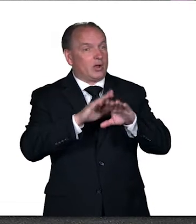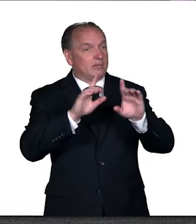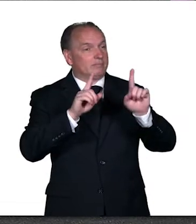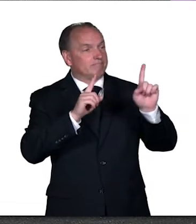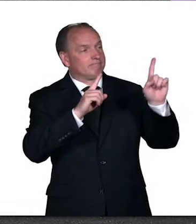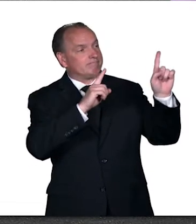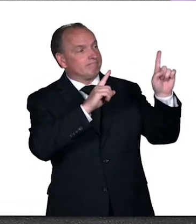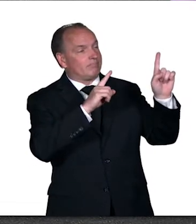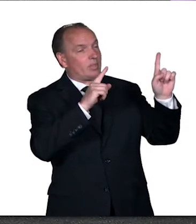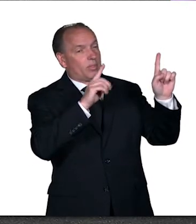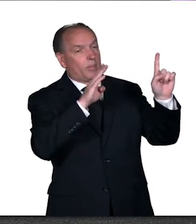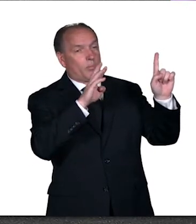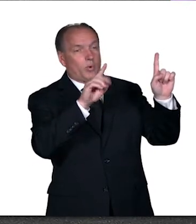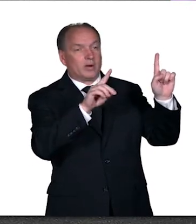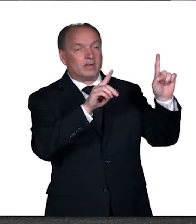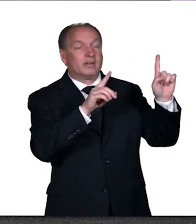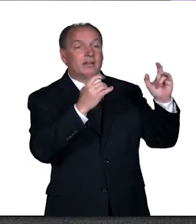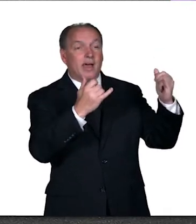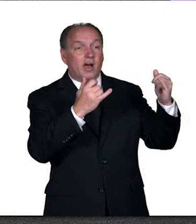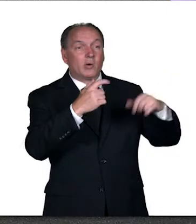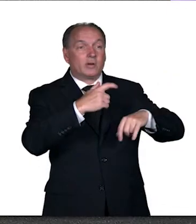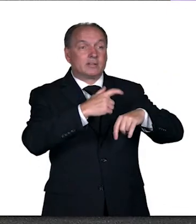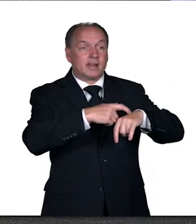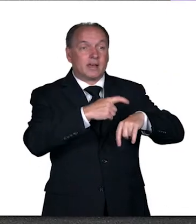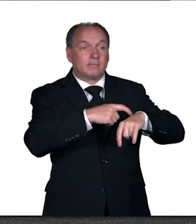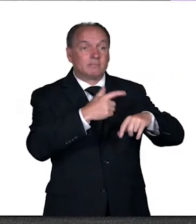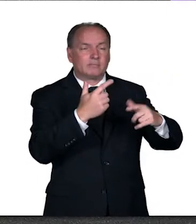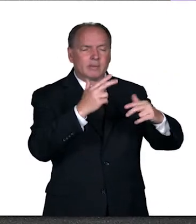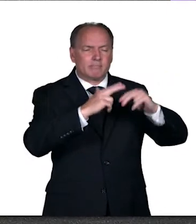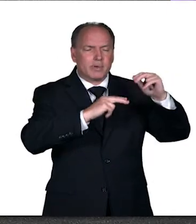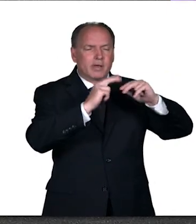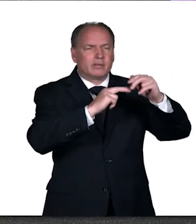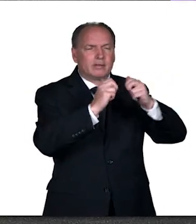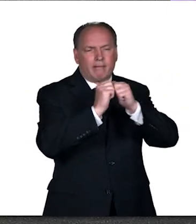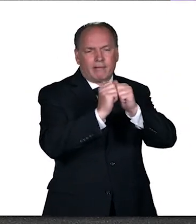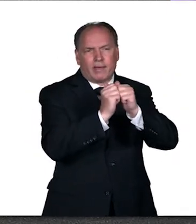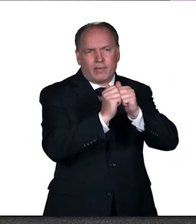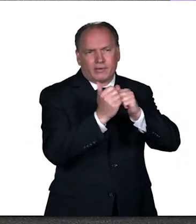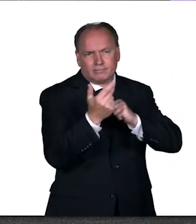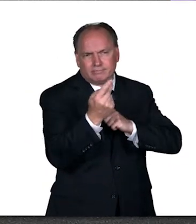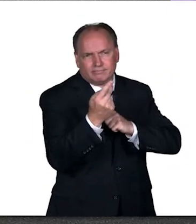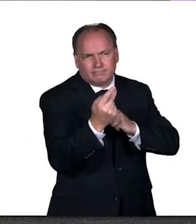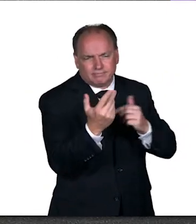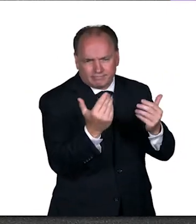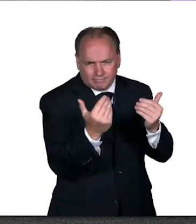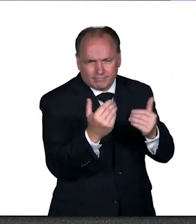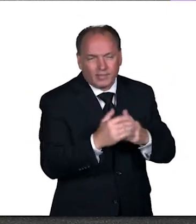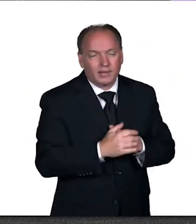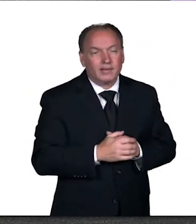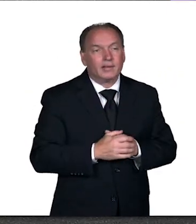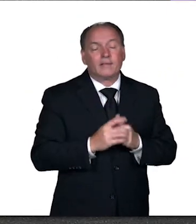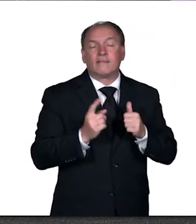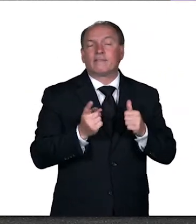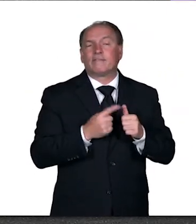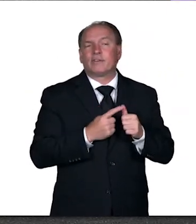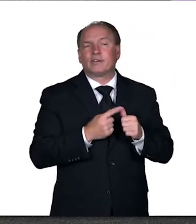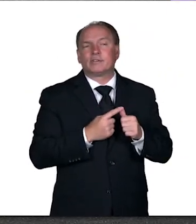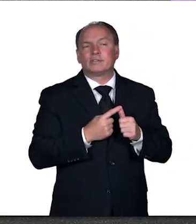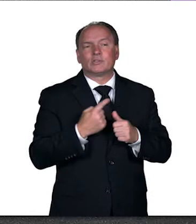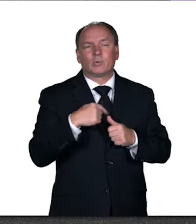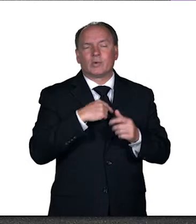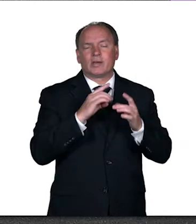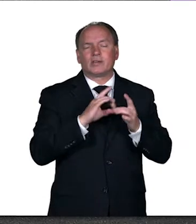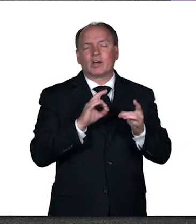board. Alrighty, now it is time for us to build a plant together. The first thing that